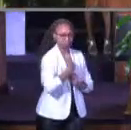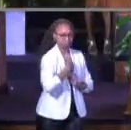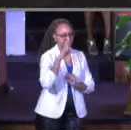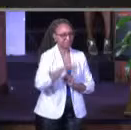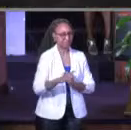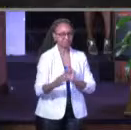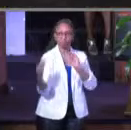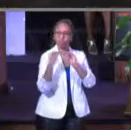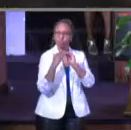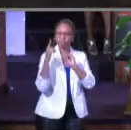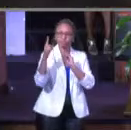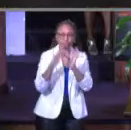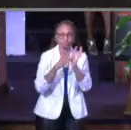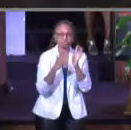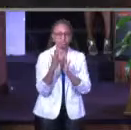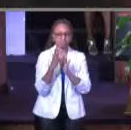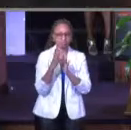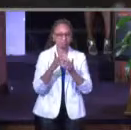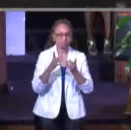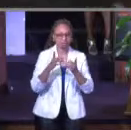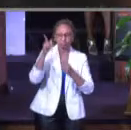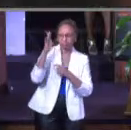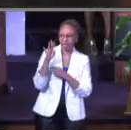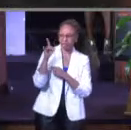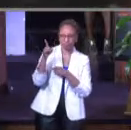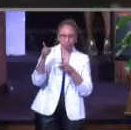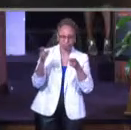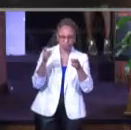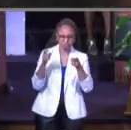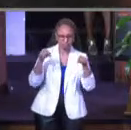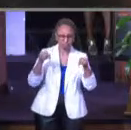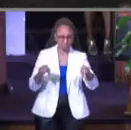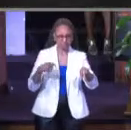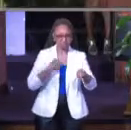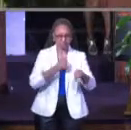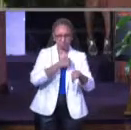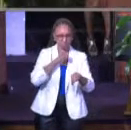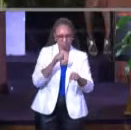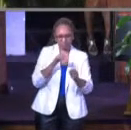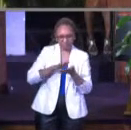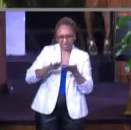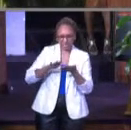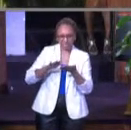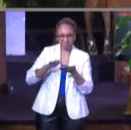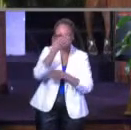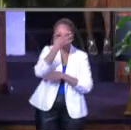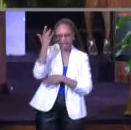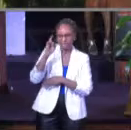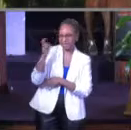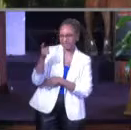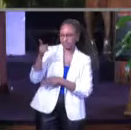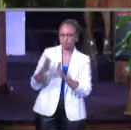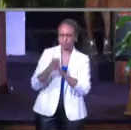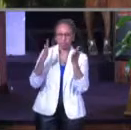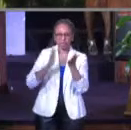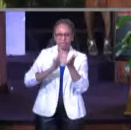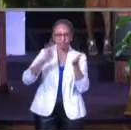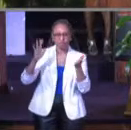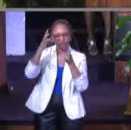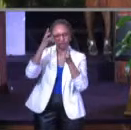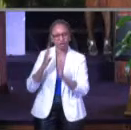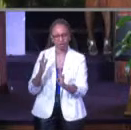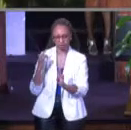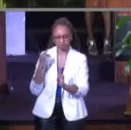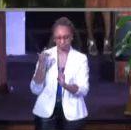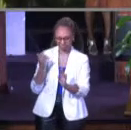more of Jesus. So have your way. And we won't forget to give you all the praise, the glory, and the honor, because it belongs to